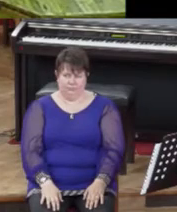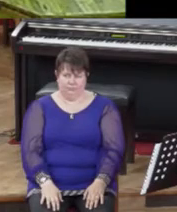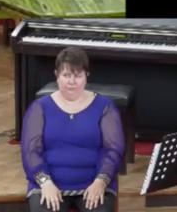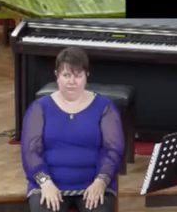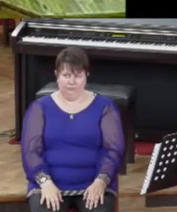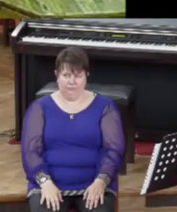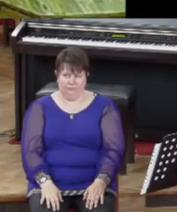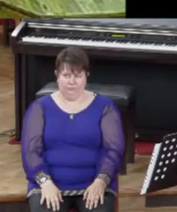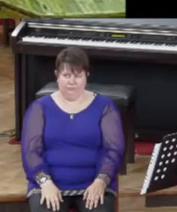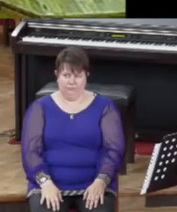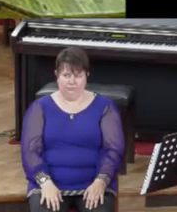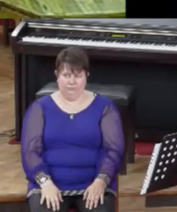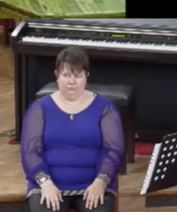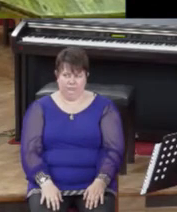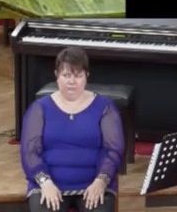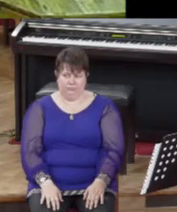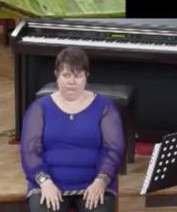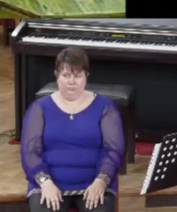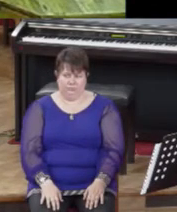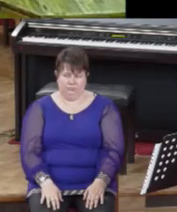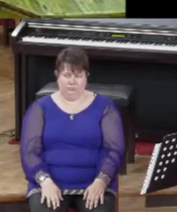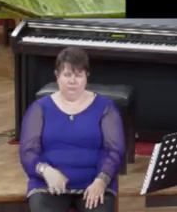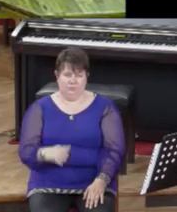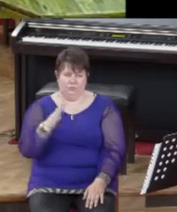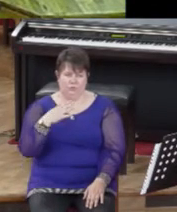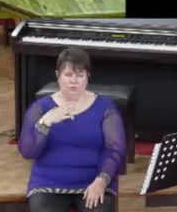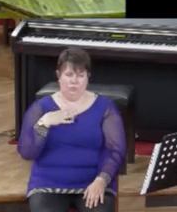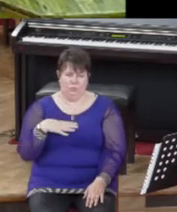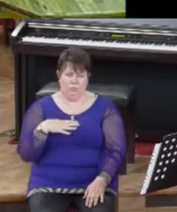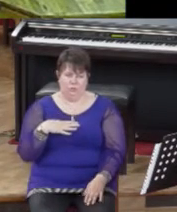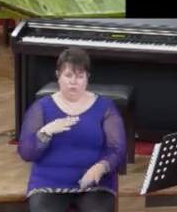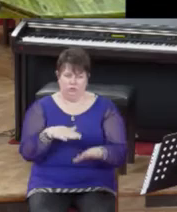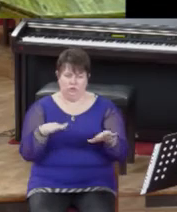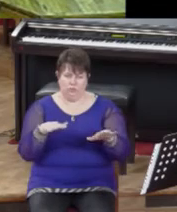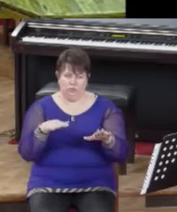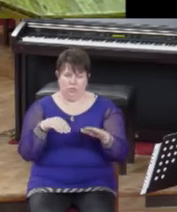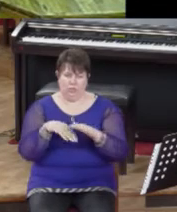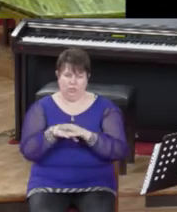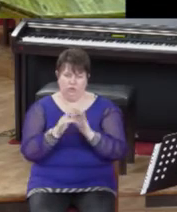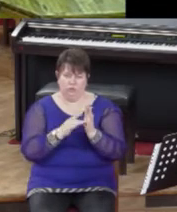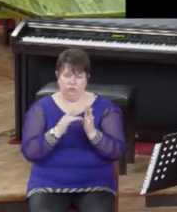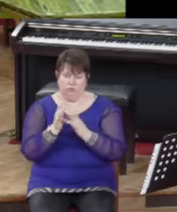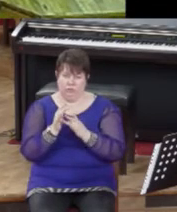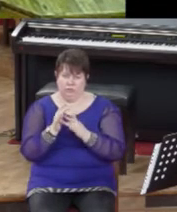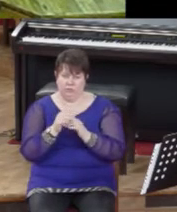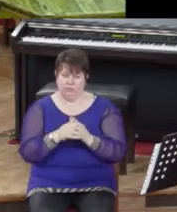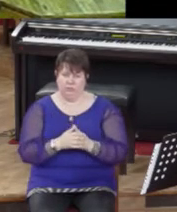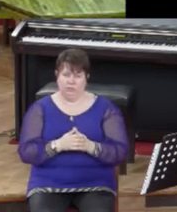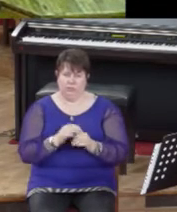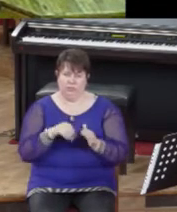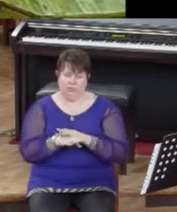Do you earnestly desire that your children may be grafted into Christ as a member of his body, the church?